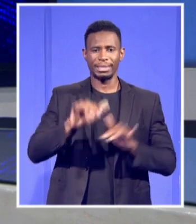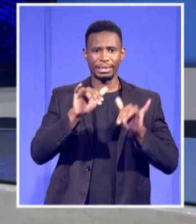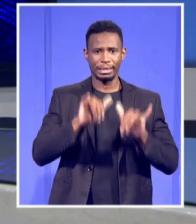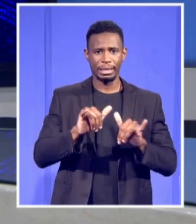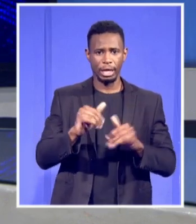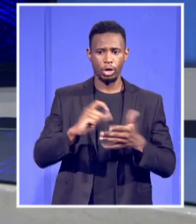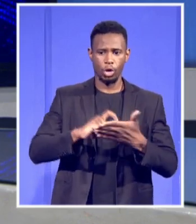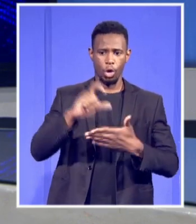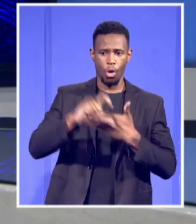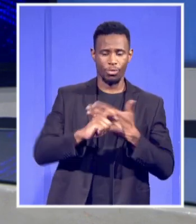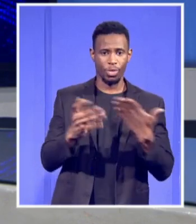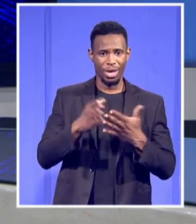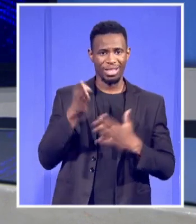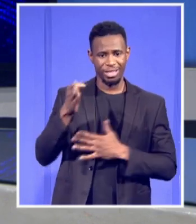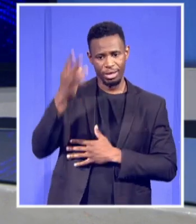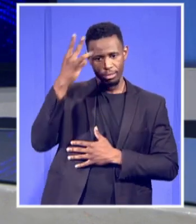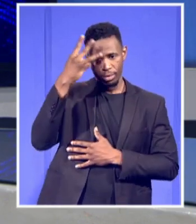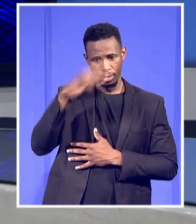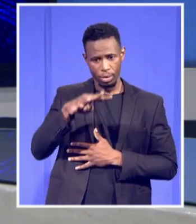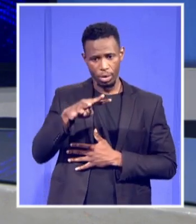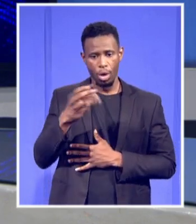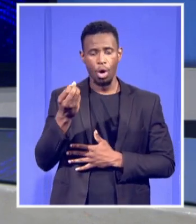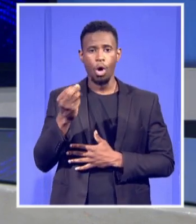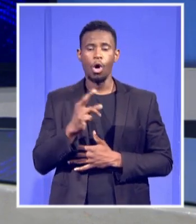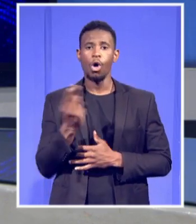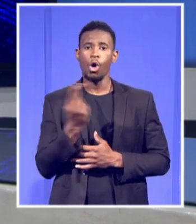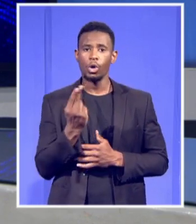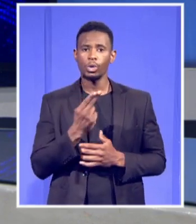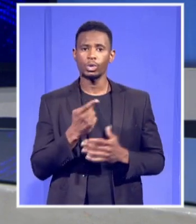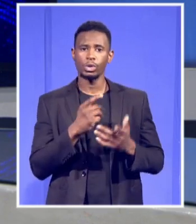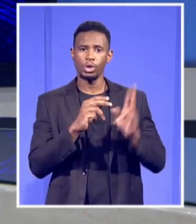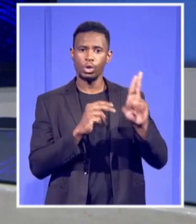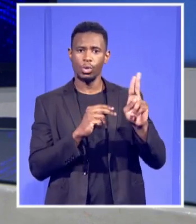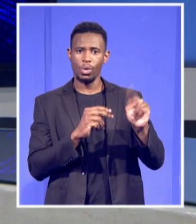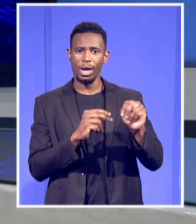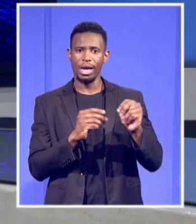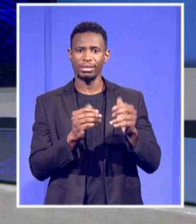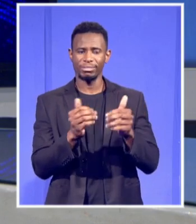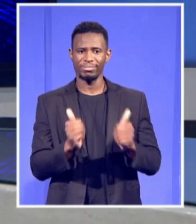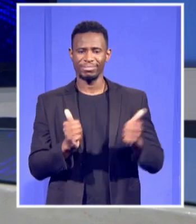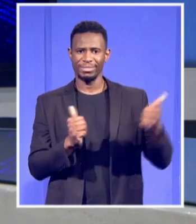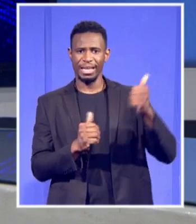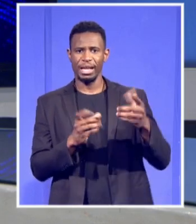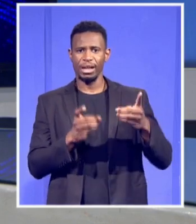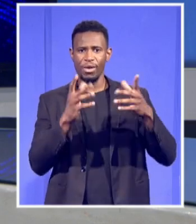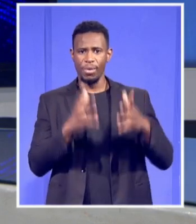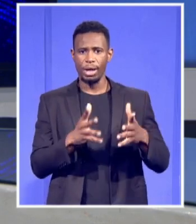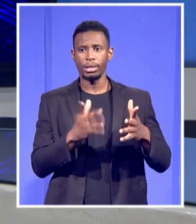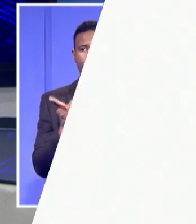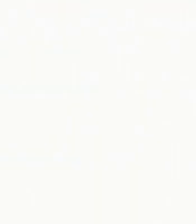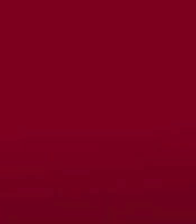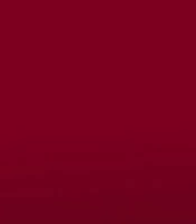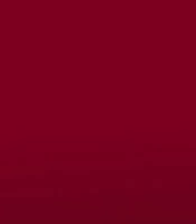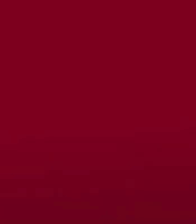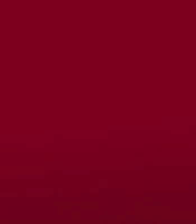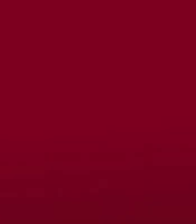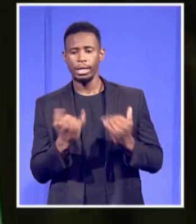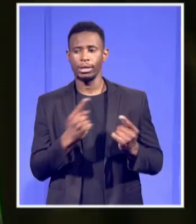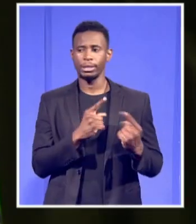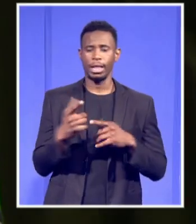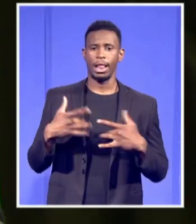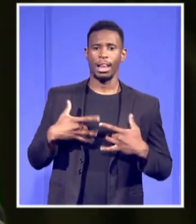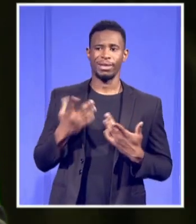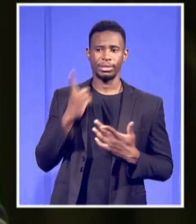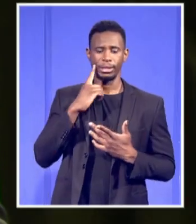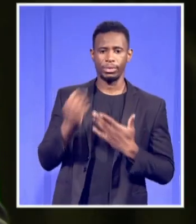Pretoria. She's also hosting the UN Habitat Executive Director Maimunah Mohd Sharif. Let's take you live there now. I